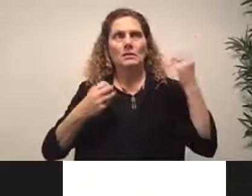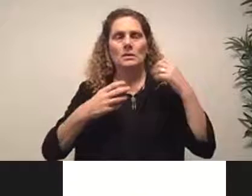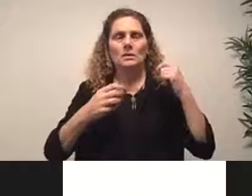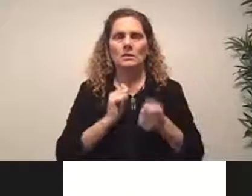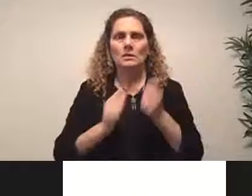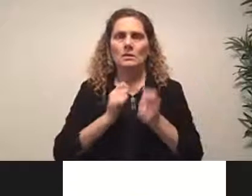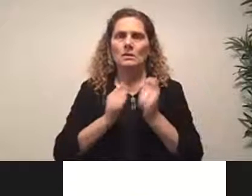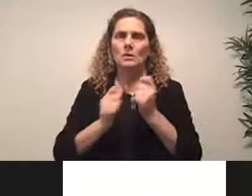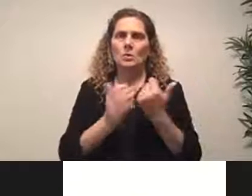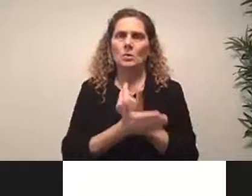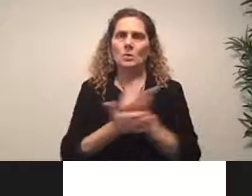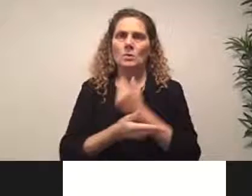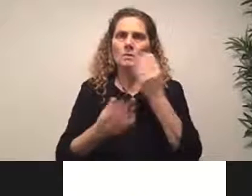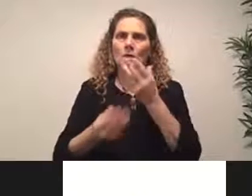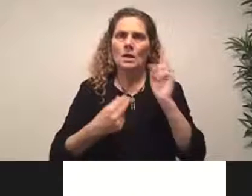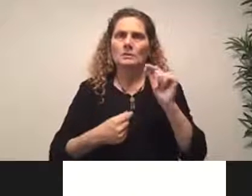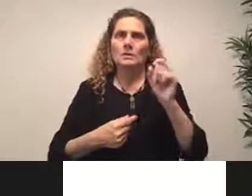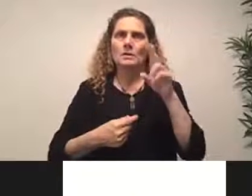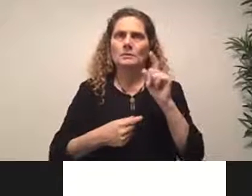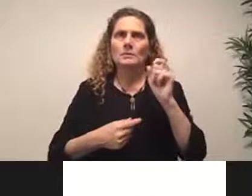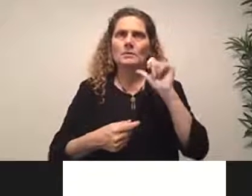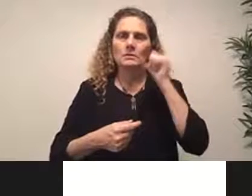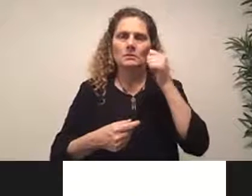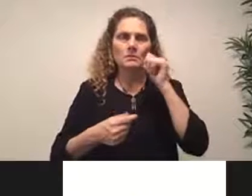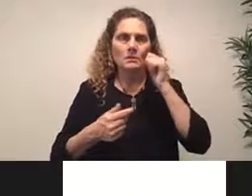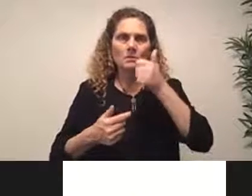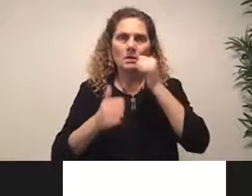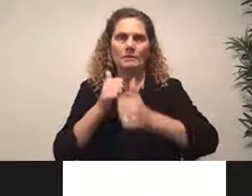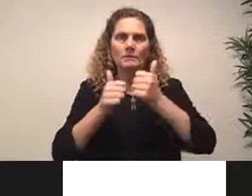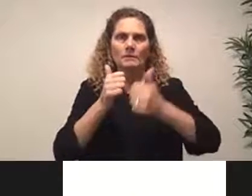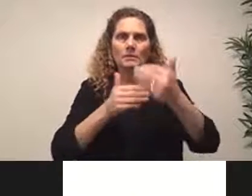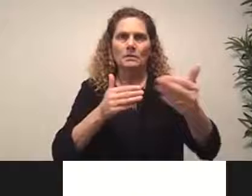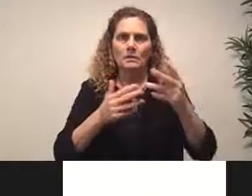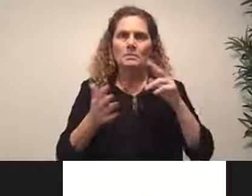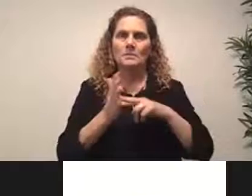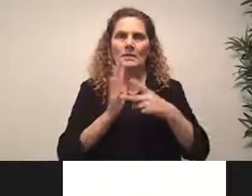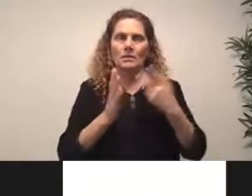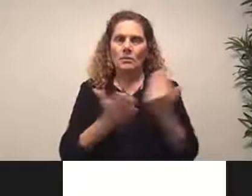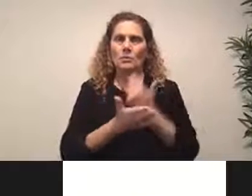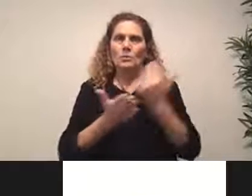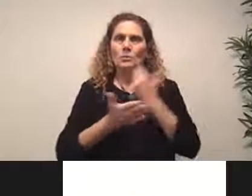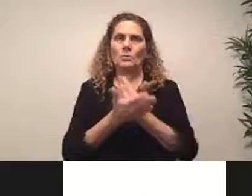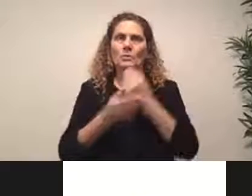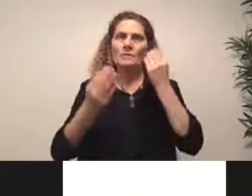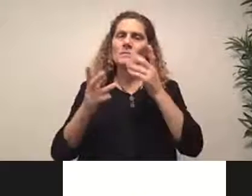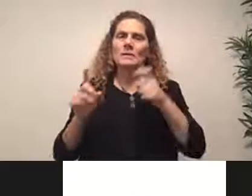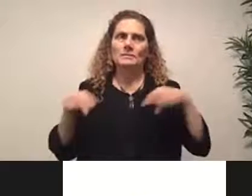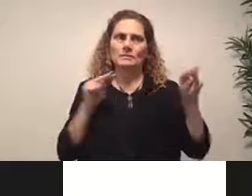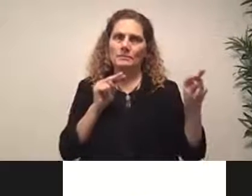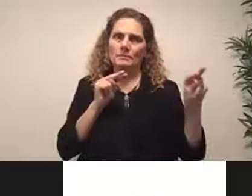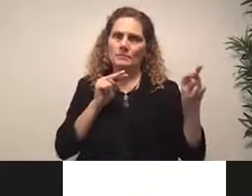perspective. What we have done in this country, what we've done in the world is develop this vaccination in less than a